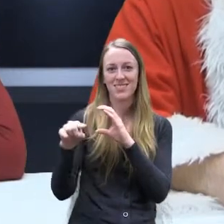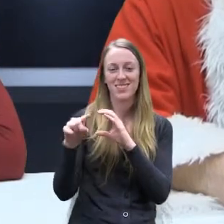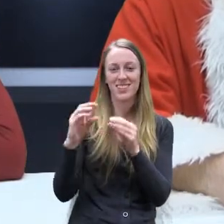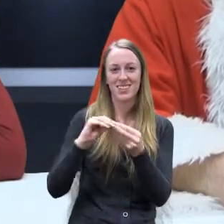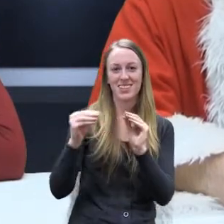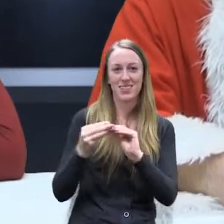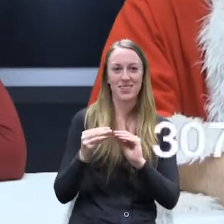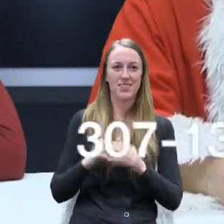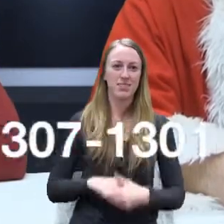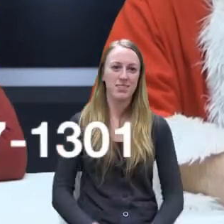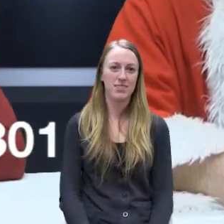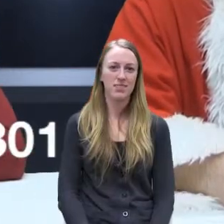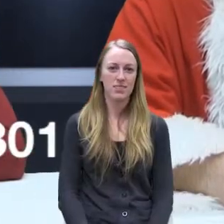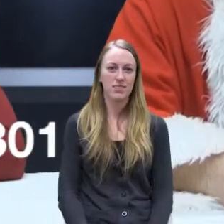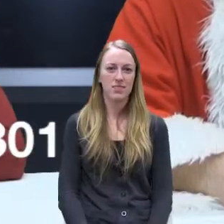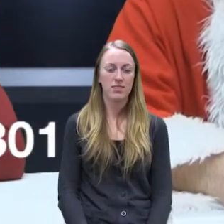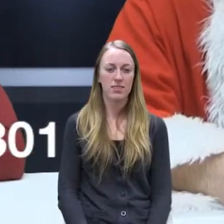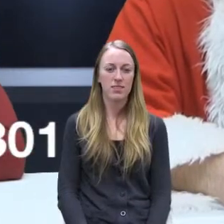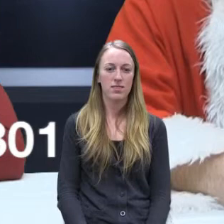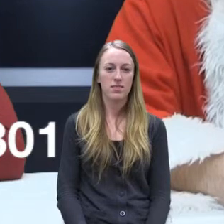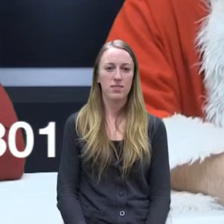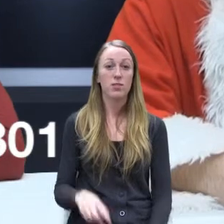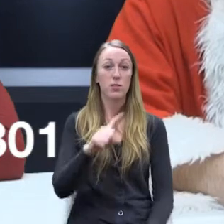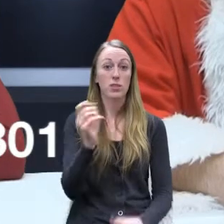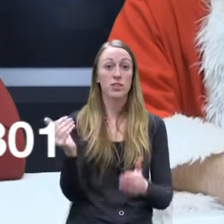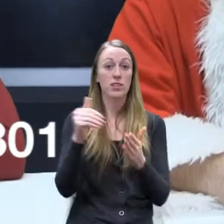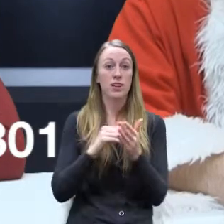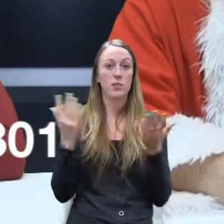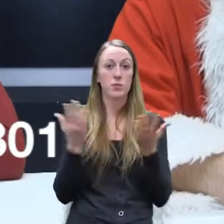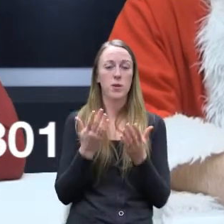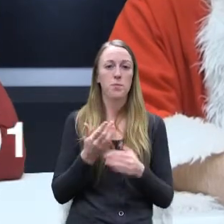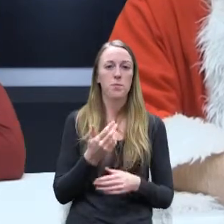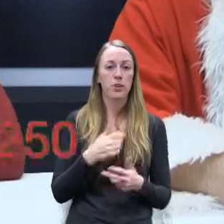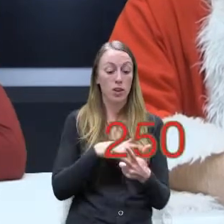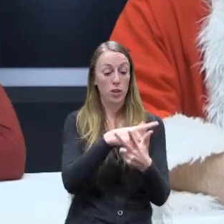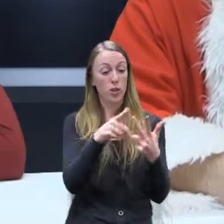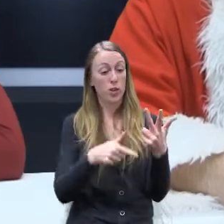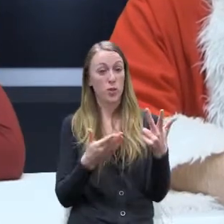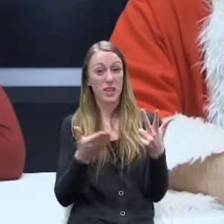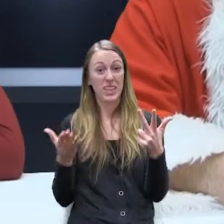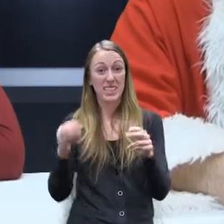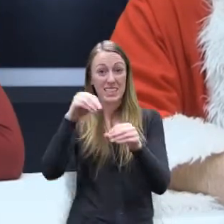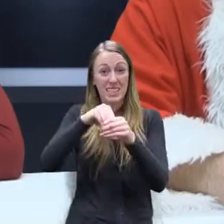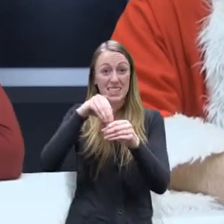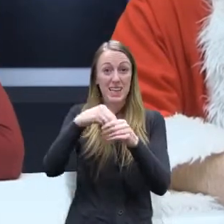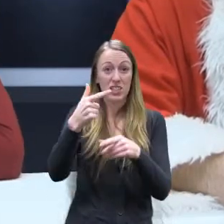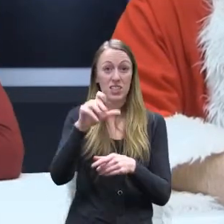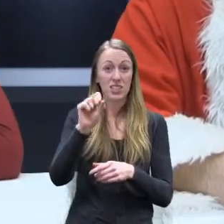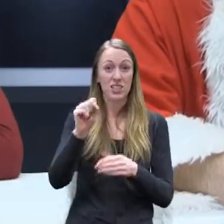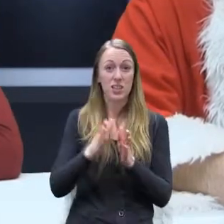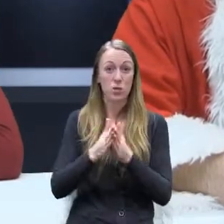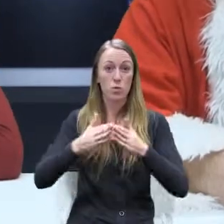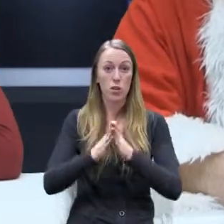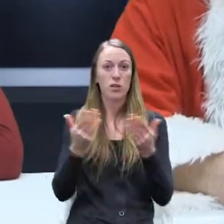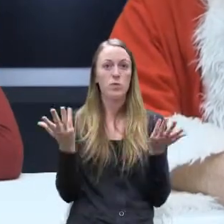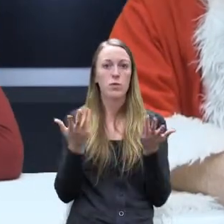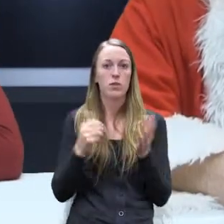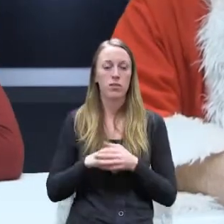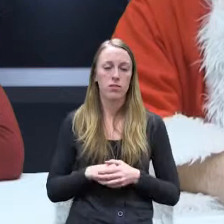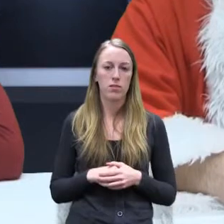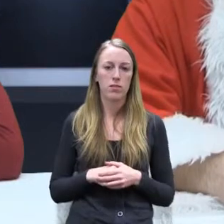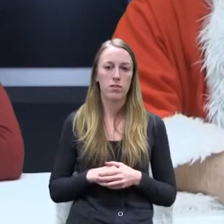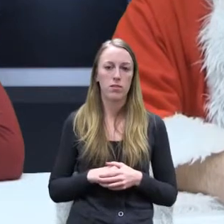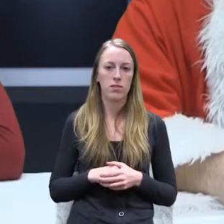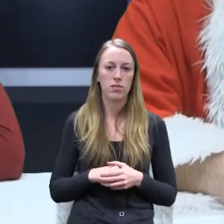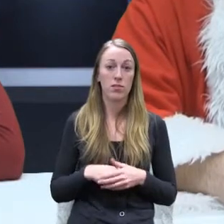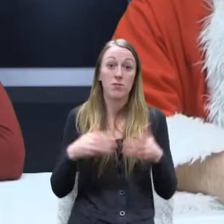That's 250-307-1301. The question is again, what are 3 things in George Eliot's wallet in the display case by the library? Well, actually,